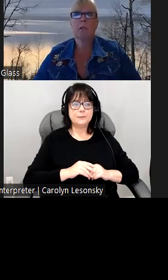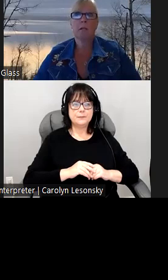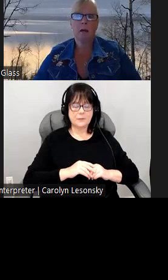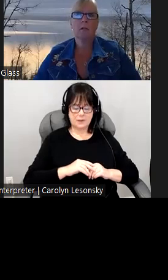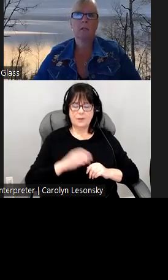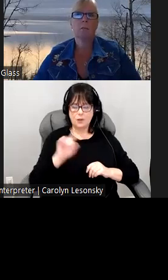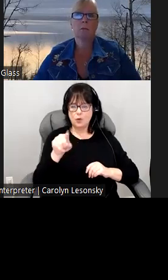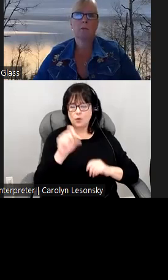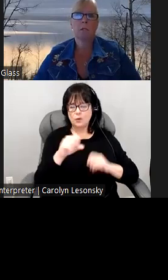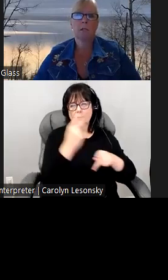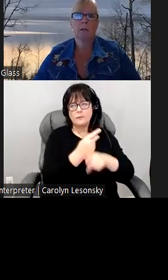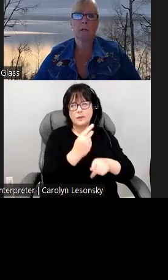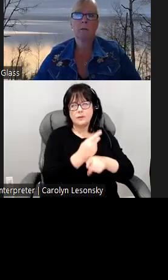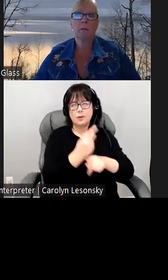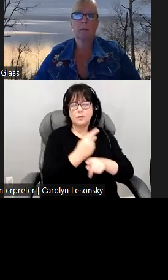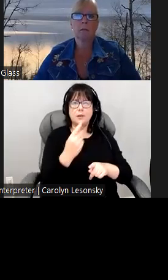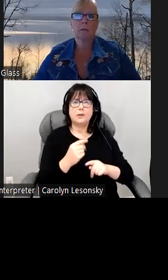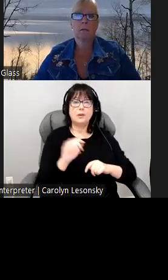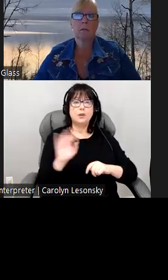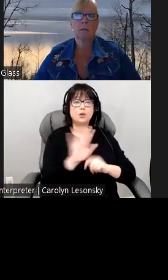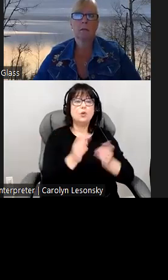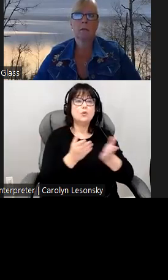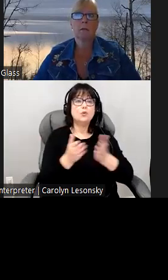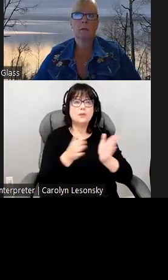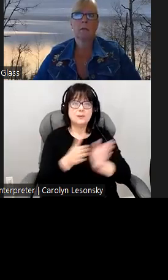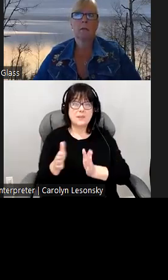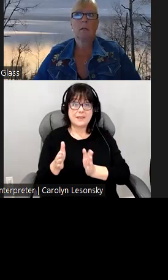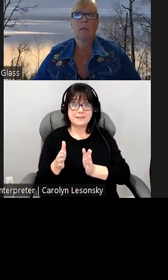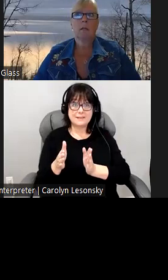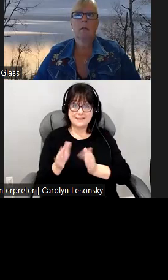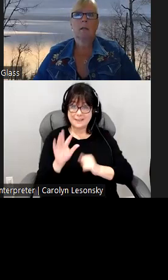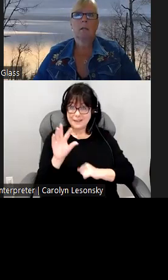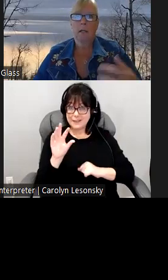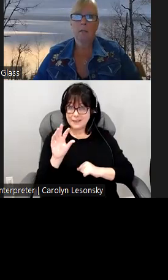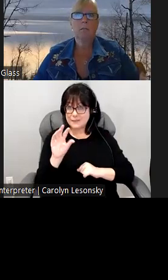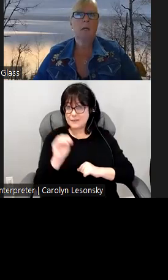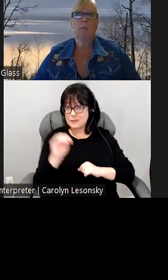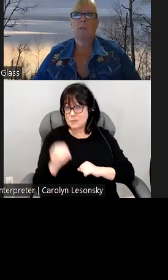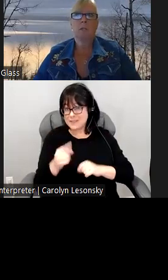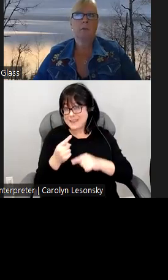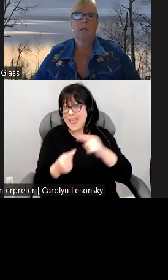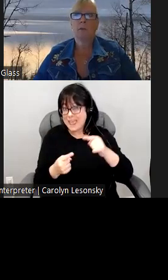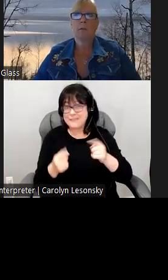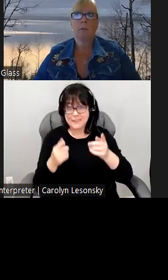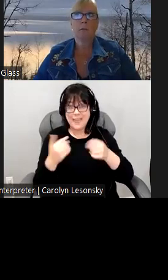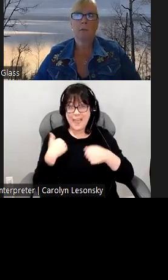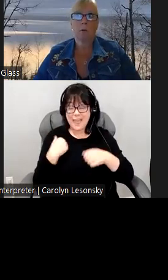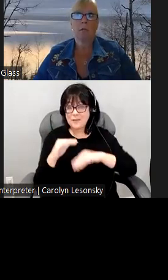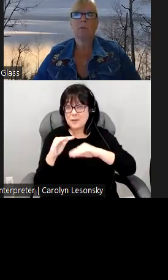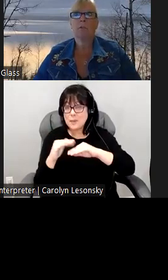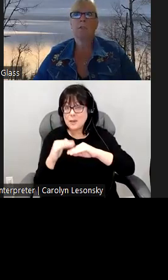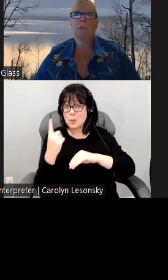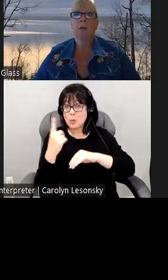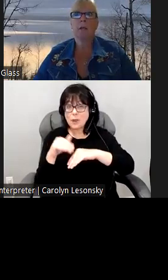service plans have at least one referral in or out? Again, helps you to see if you're accurately